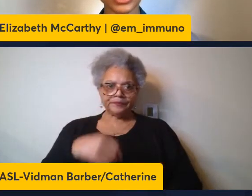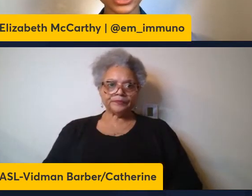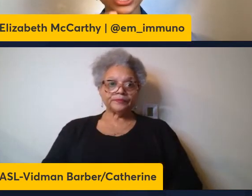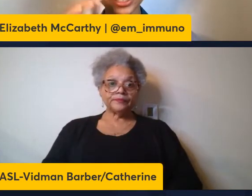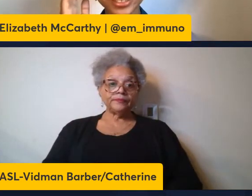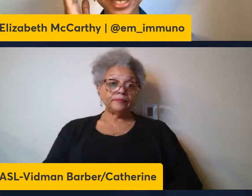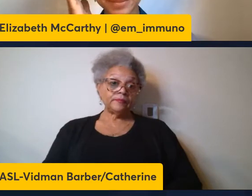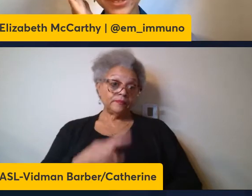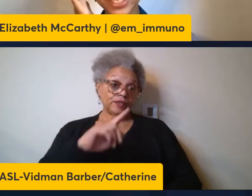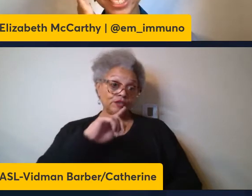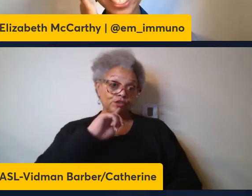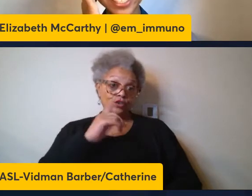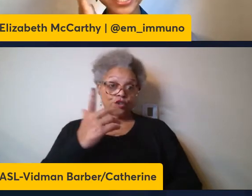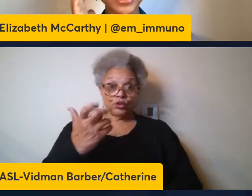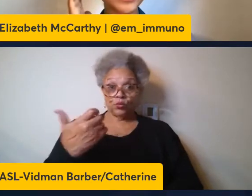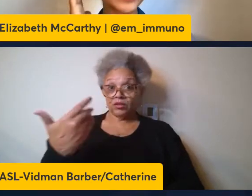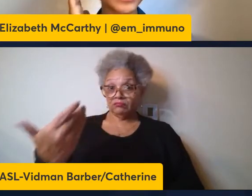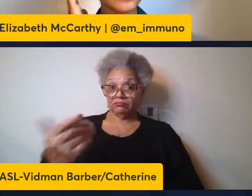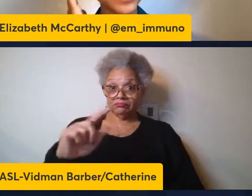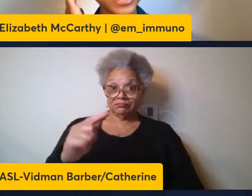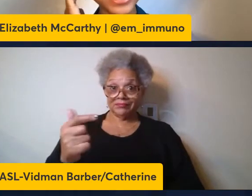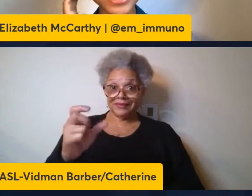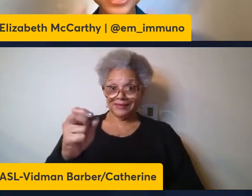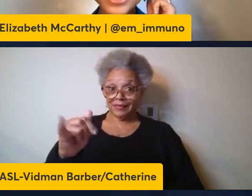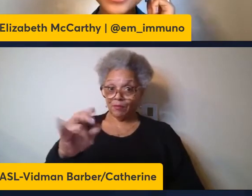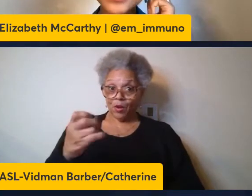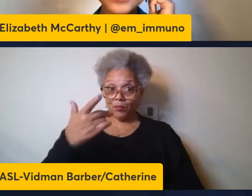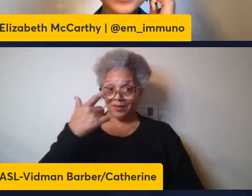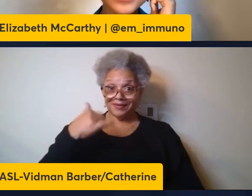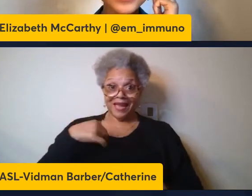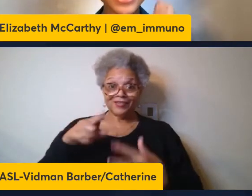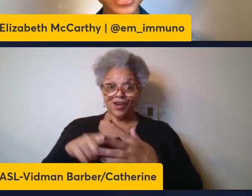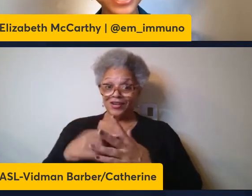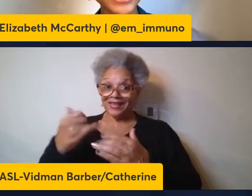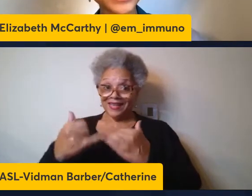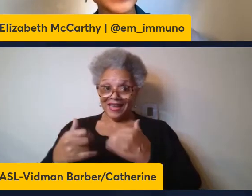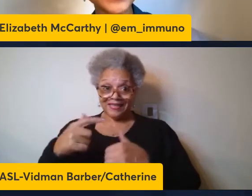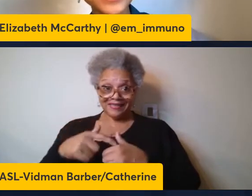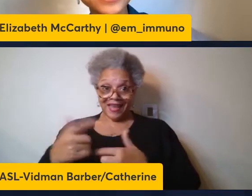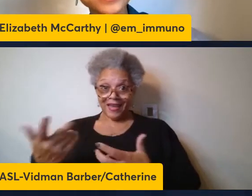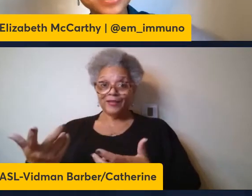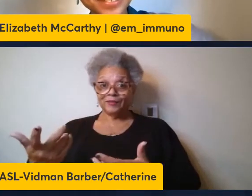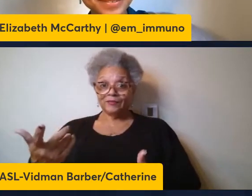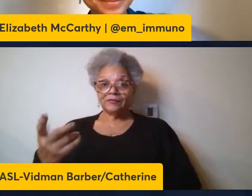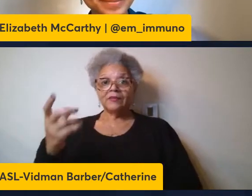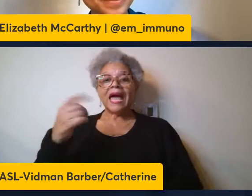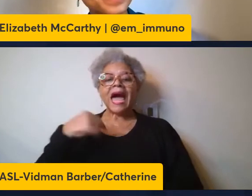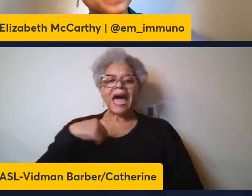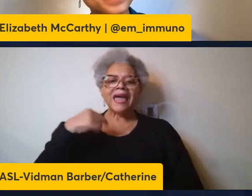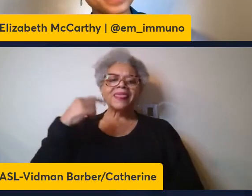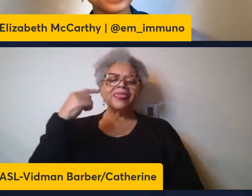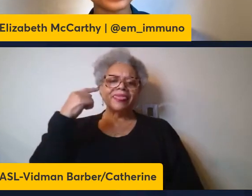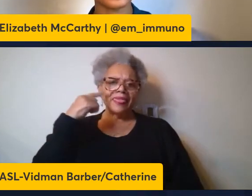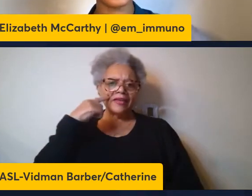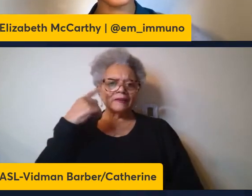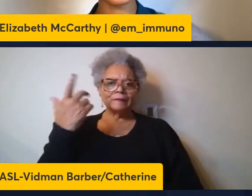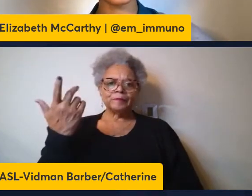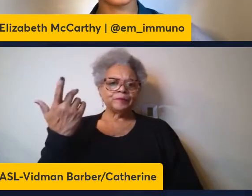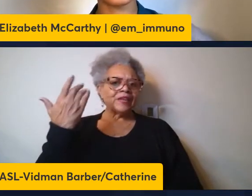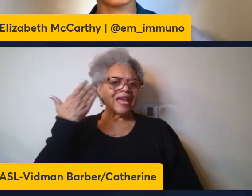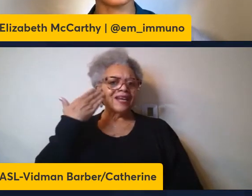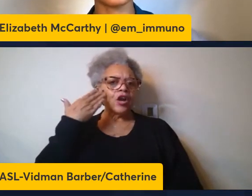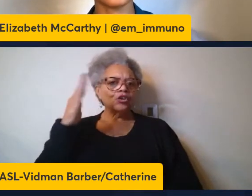Sure. Do you want to start, Simone, since I started last time? Yeah, sure. So I think I don't know if this